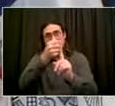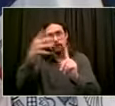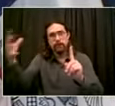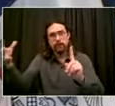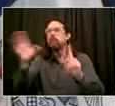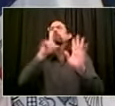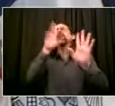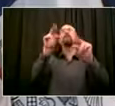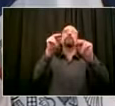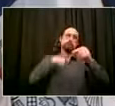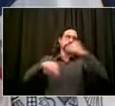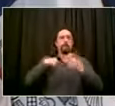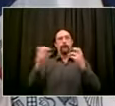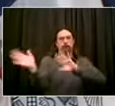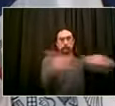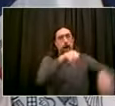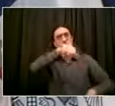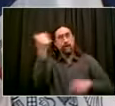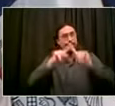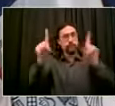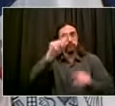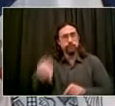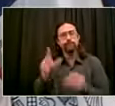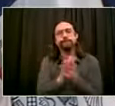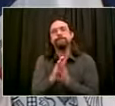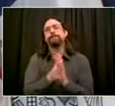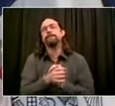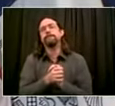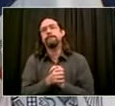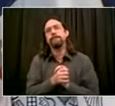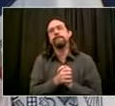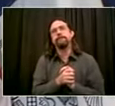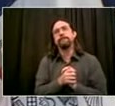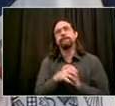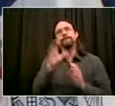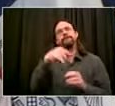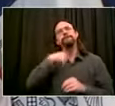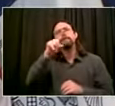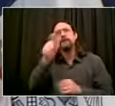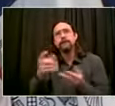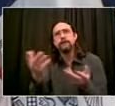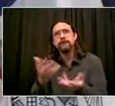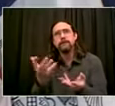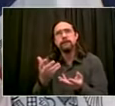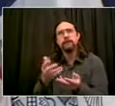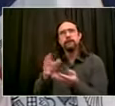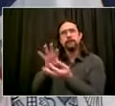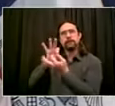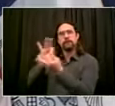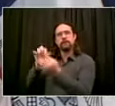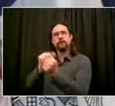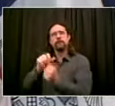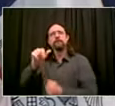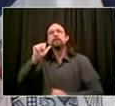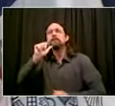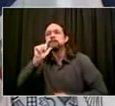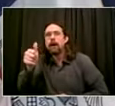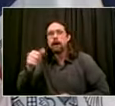a purchase of Reliant, the bus company. I'm just wondering why it makes sense during a